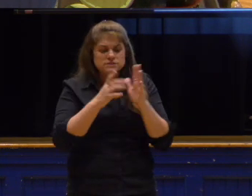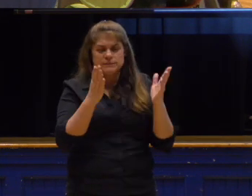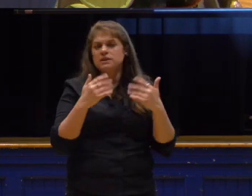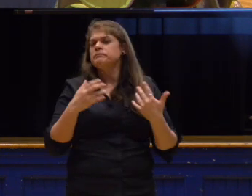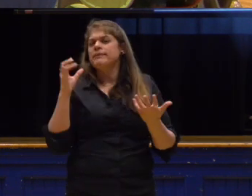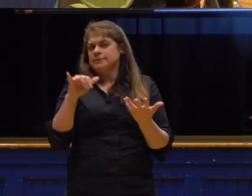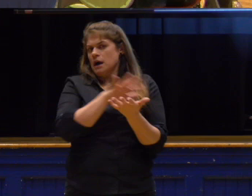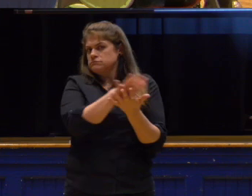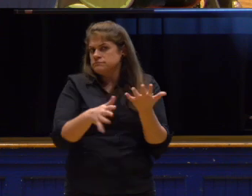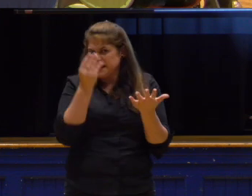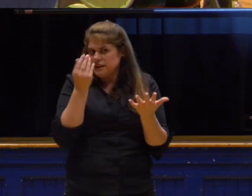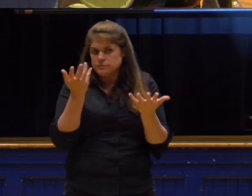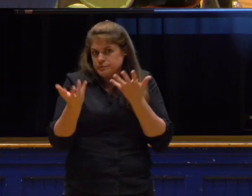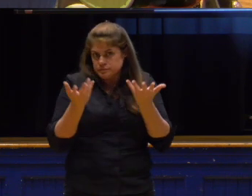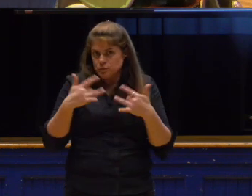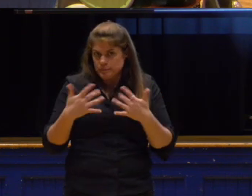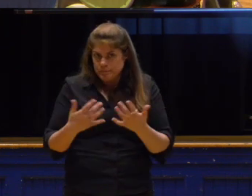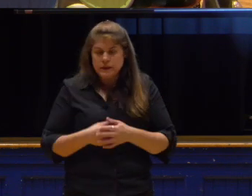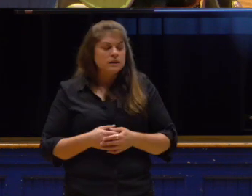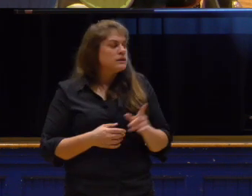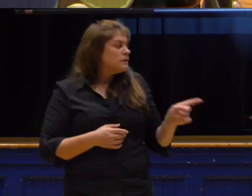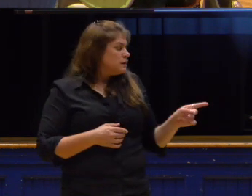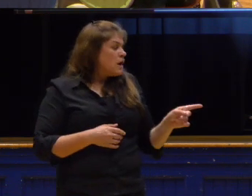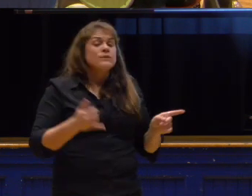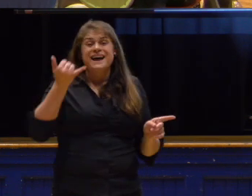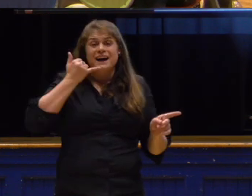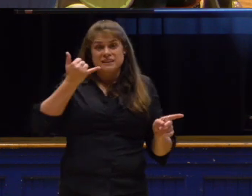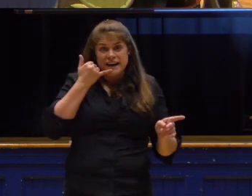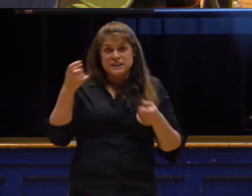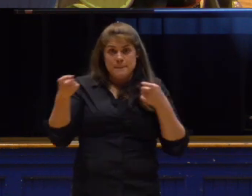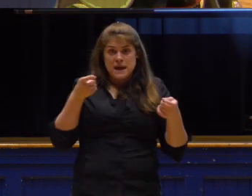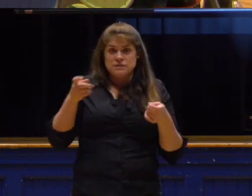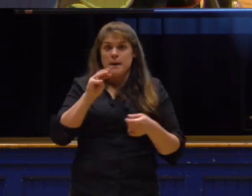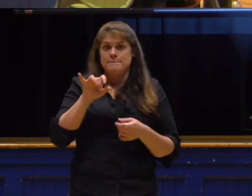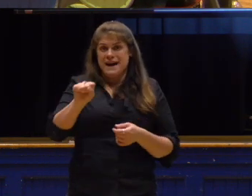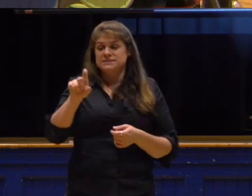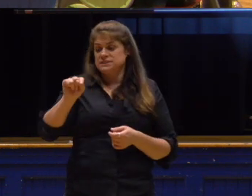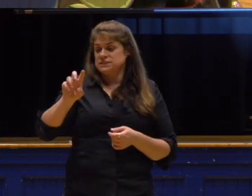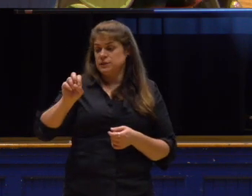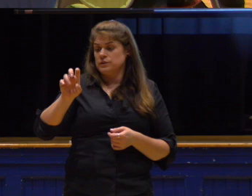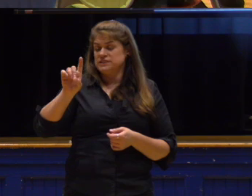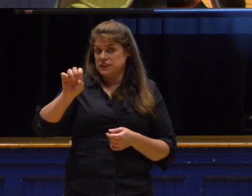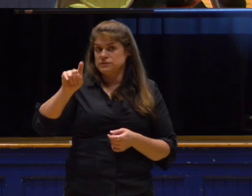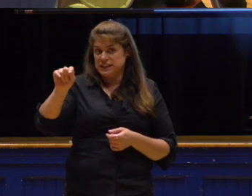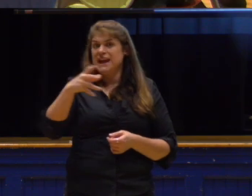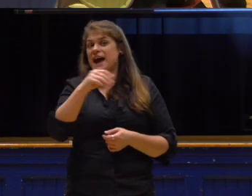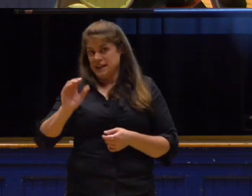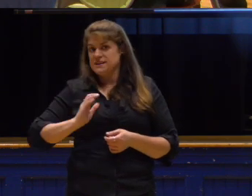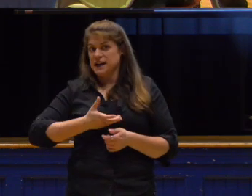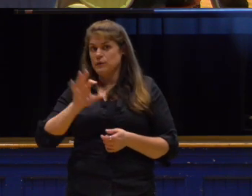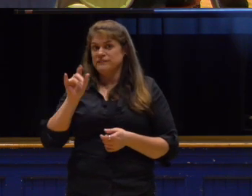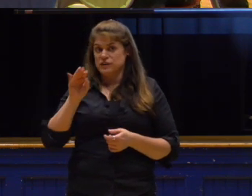or things like that? Absolutely. So the hotline is managed by MassDOT and HNTB,